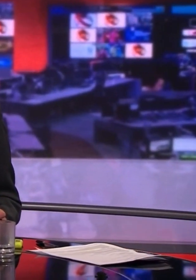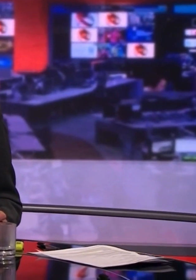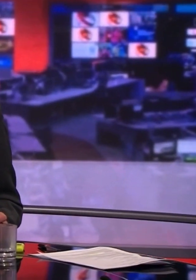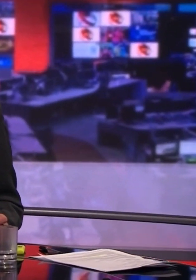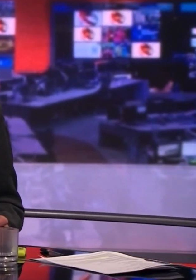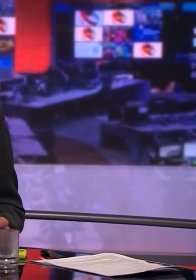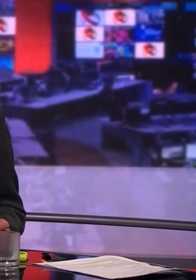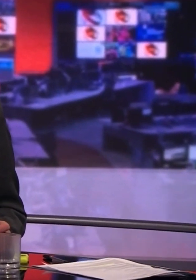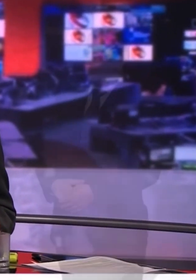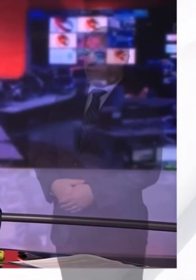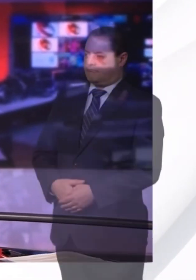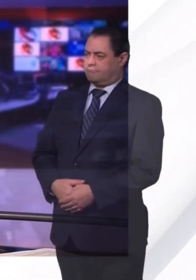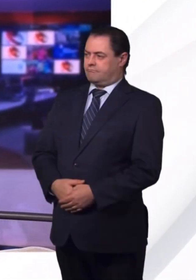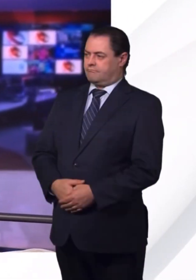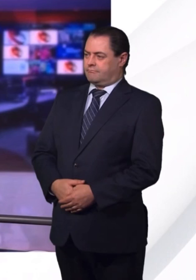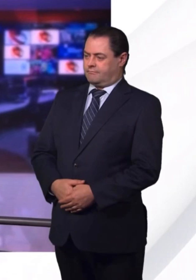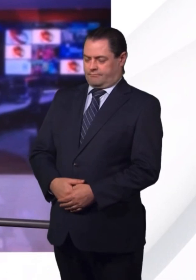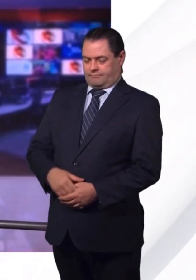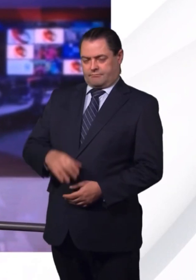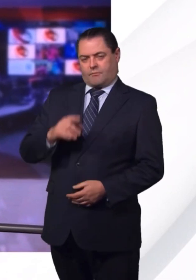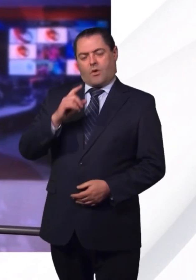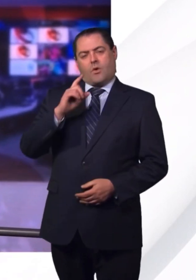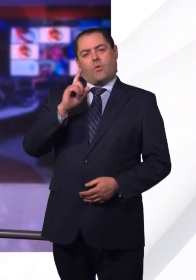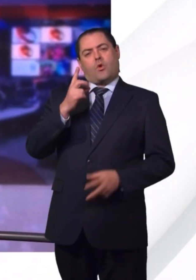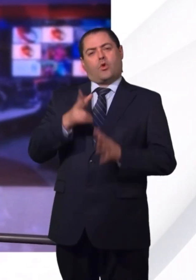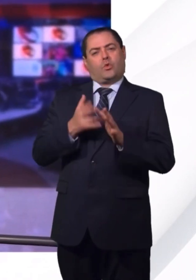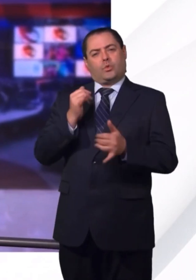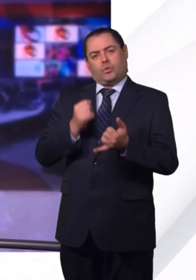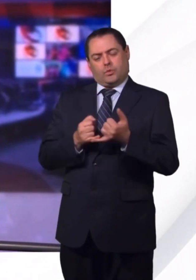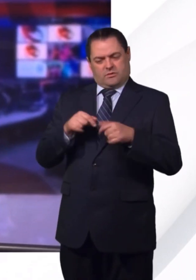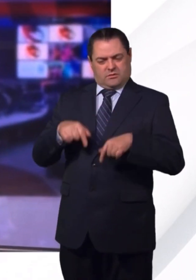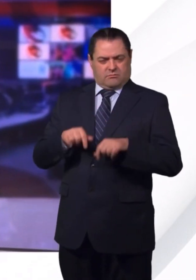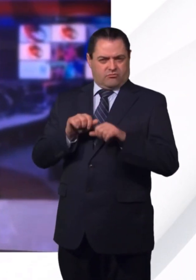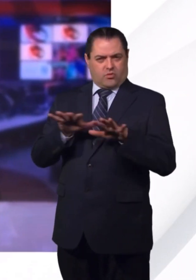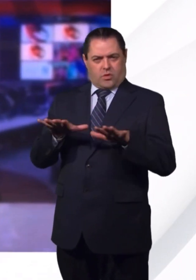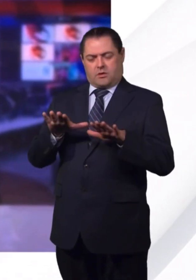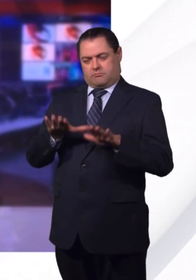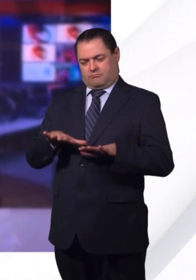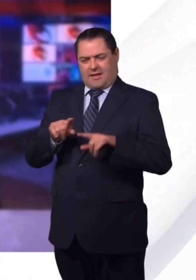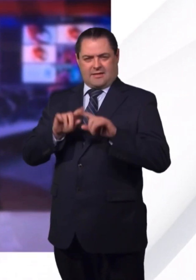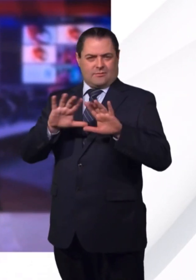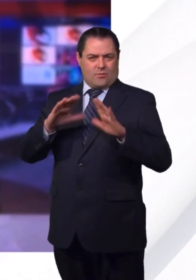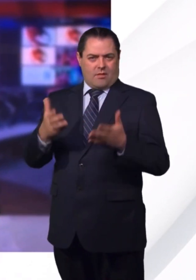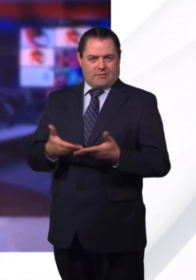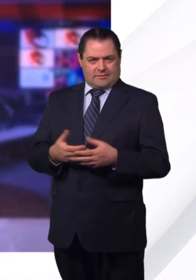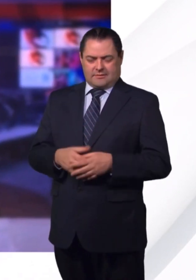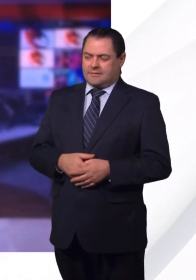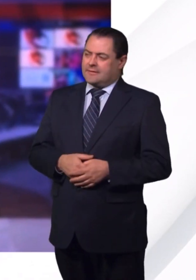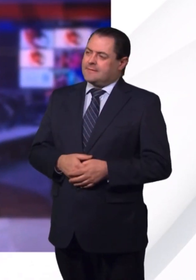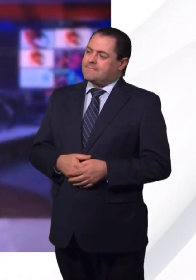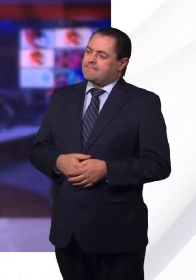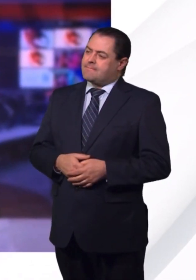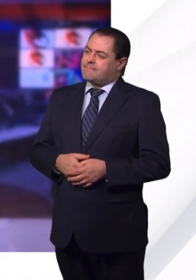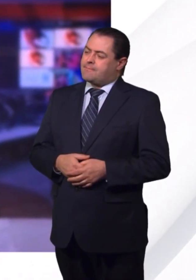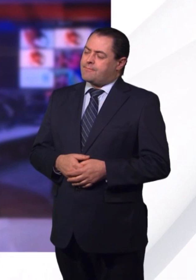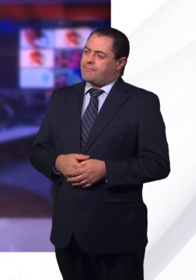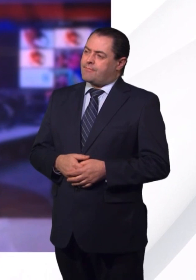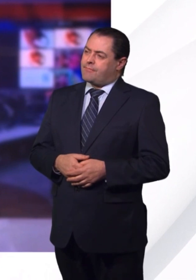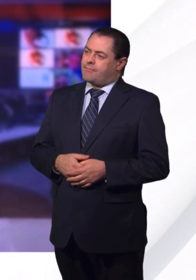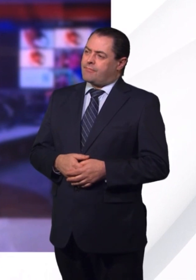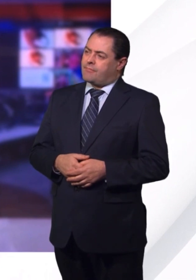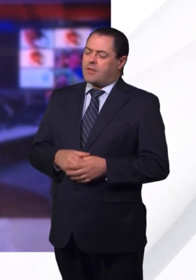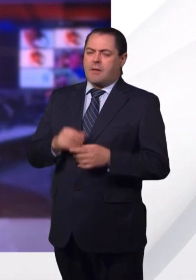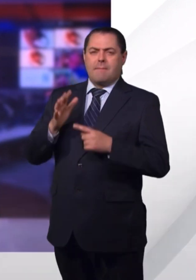You're watching BBC News. Welcome, whether you're watching in the UK or elsewhere around the globe. I'm Shaun Ley. Good to have your company. We